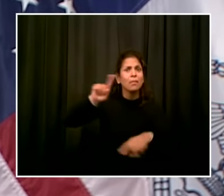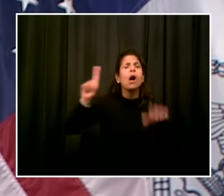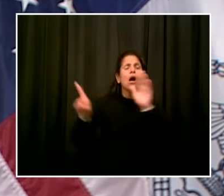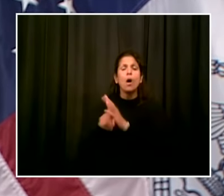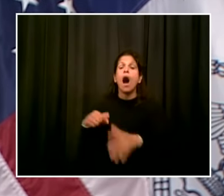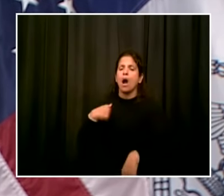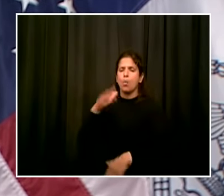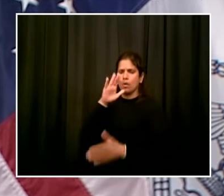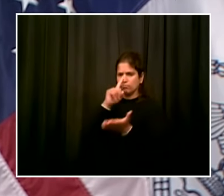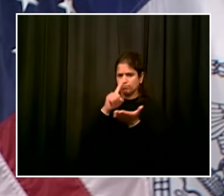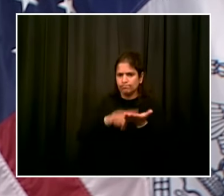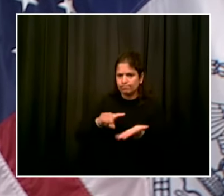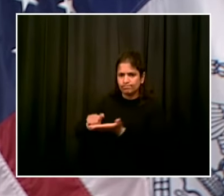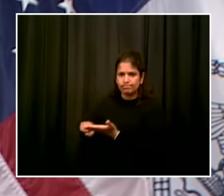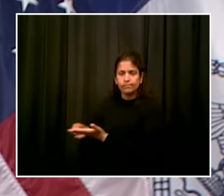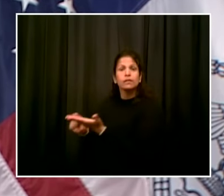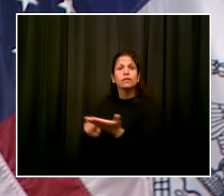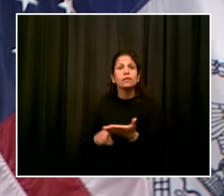Next, we have Yoav from the city.